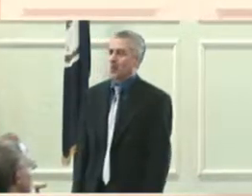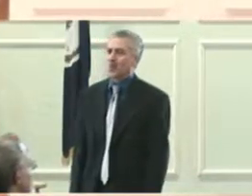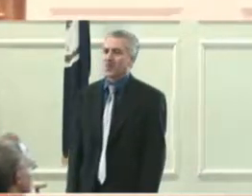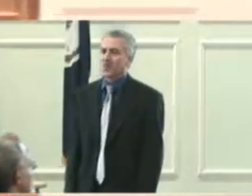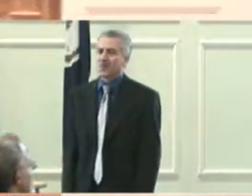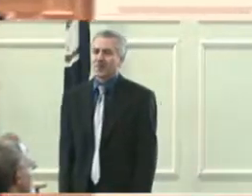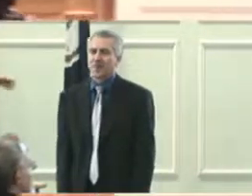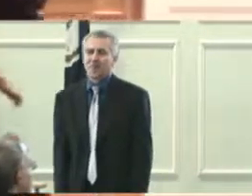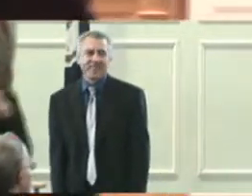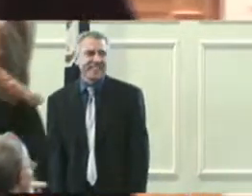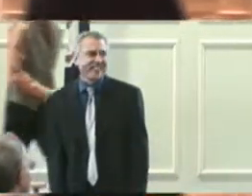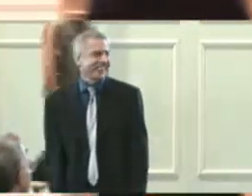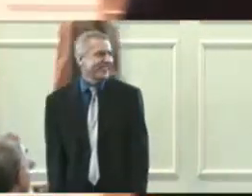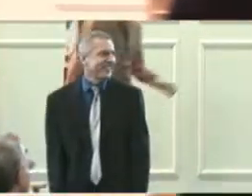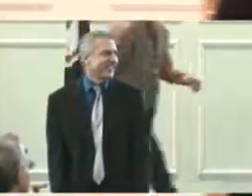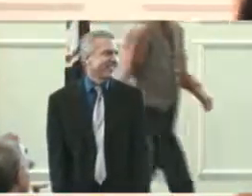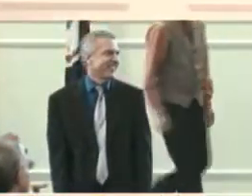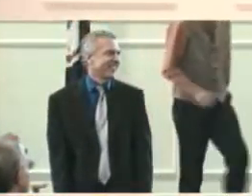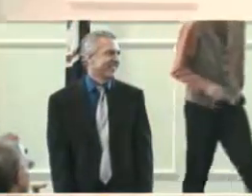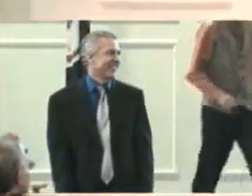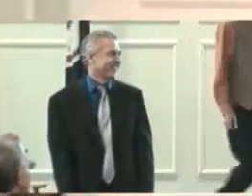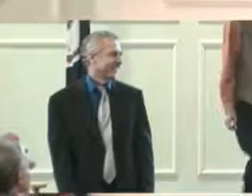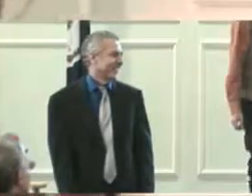While he's coming up, call another name.